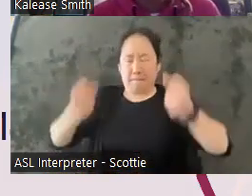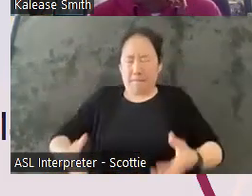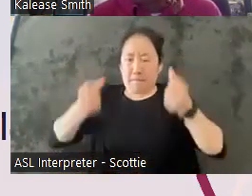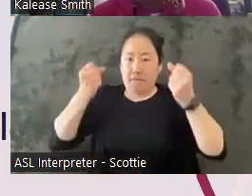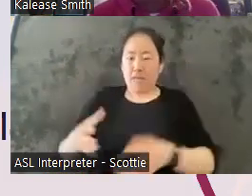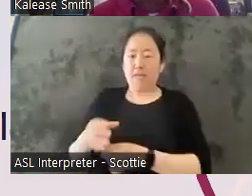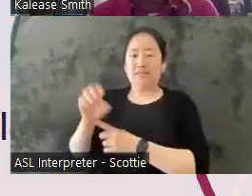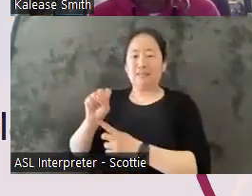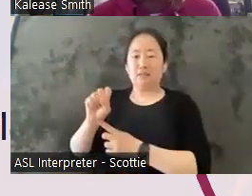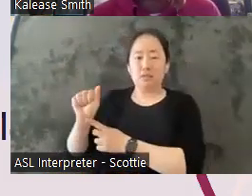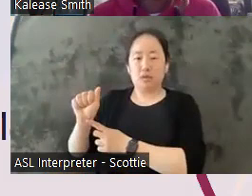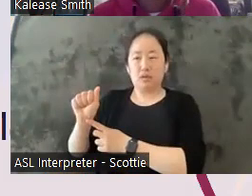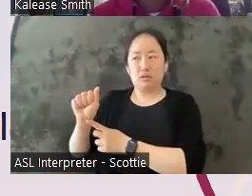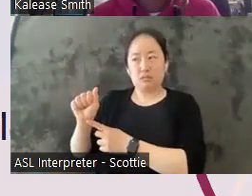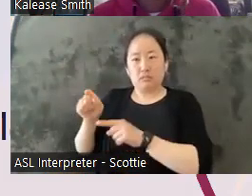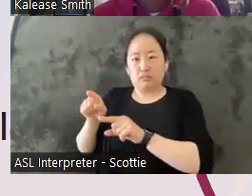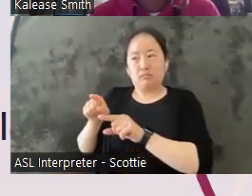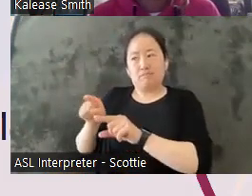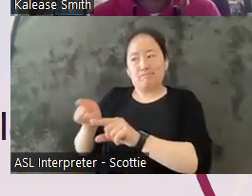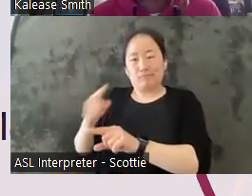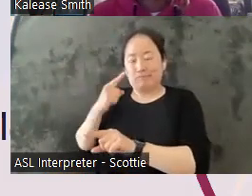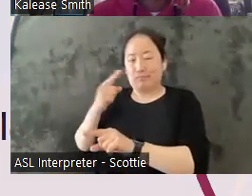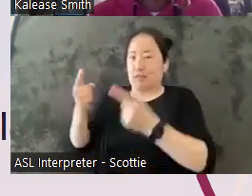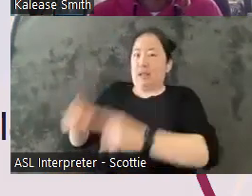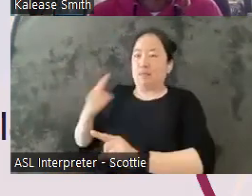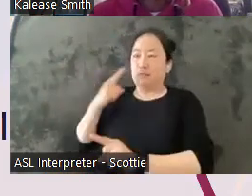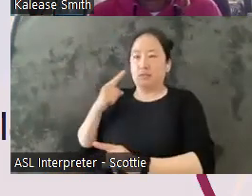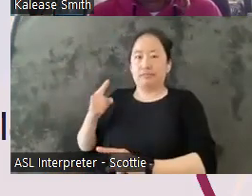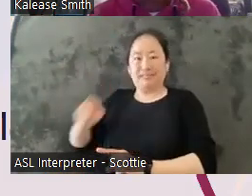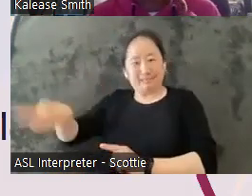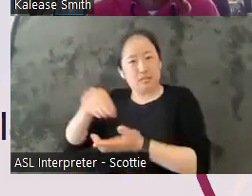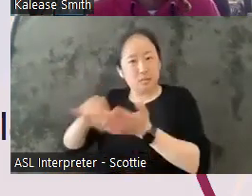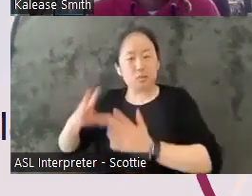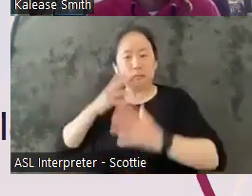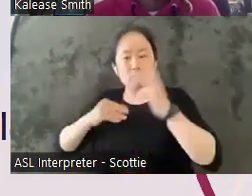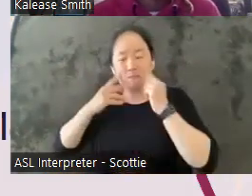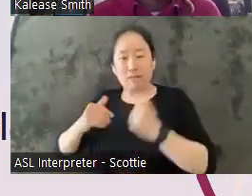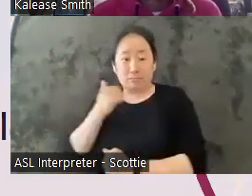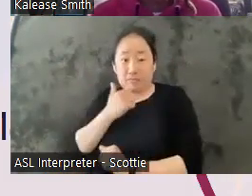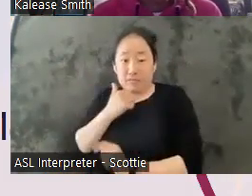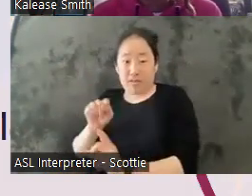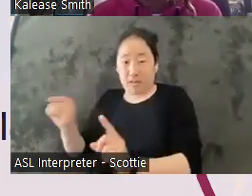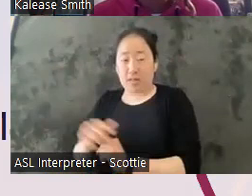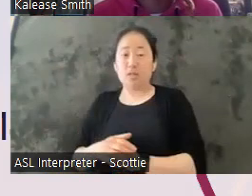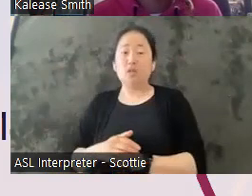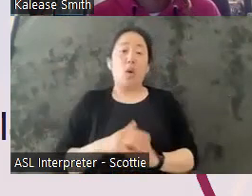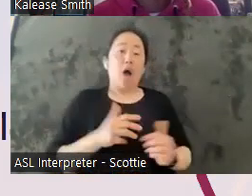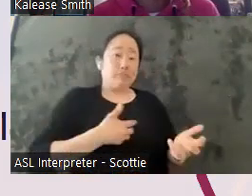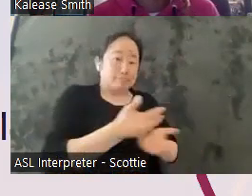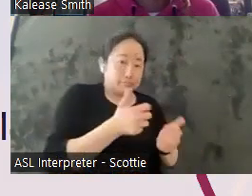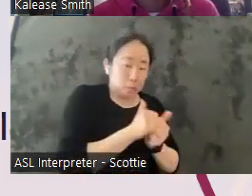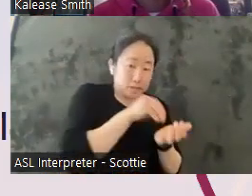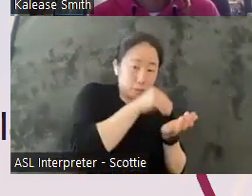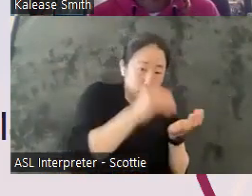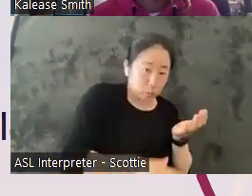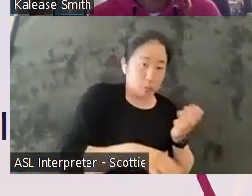happens constantly all during the day for these students. And so I'm working more with the students, of course, with the counselors